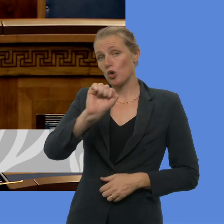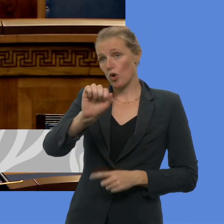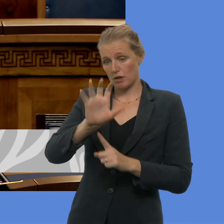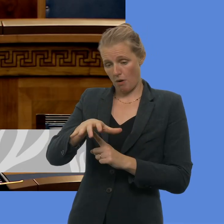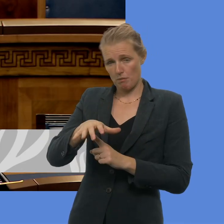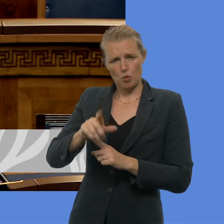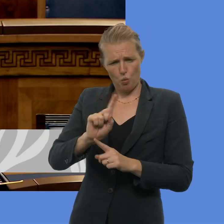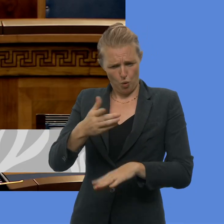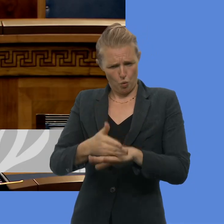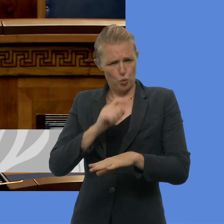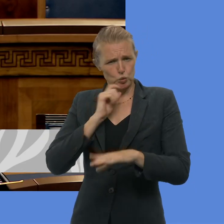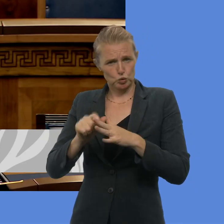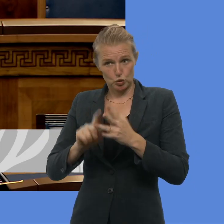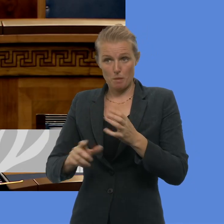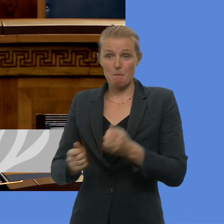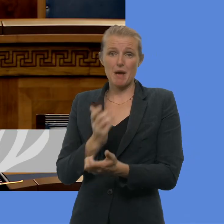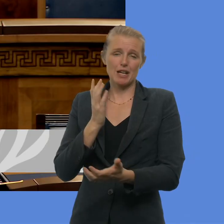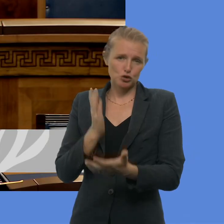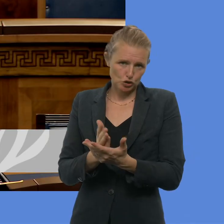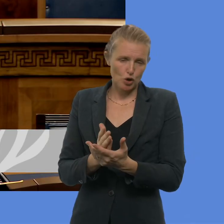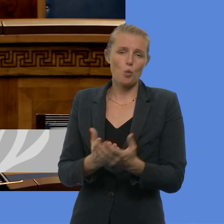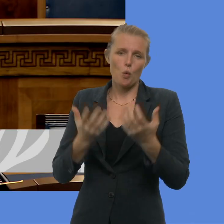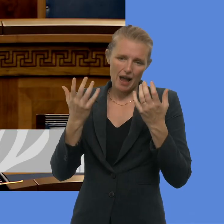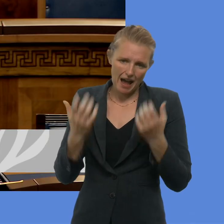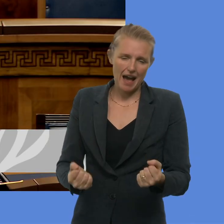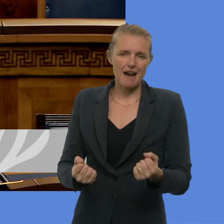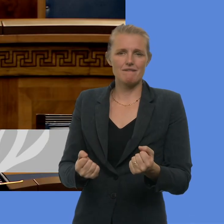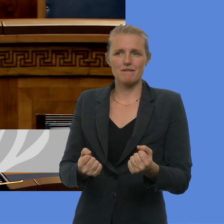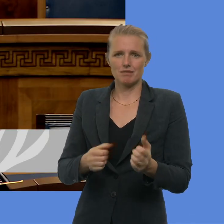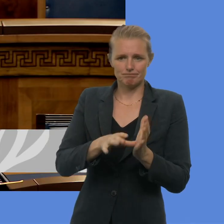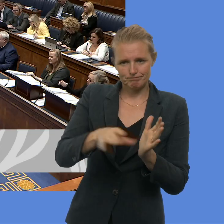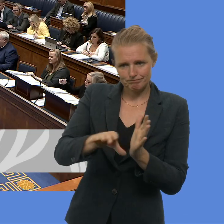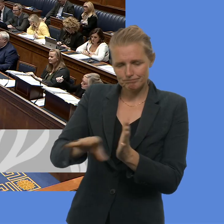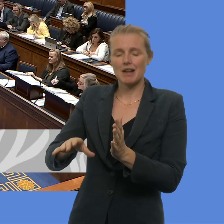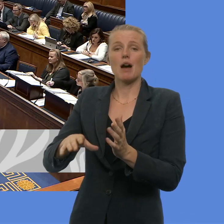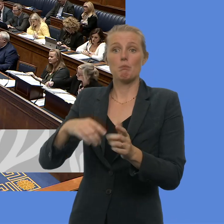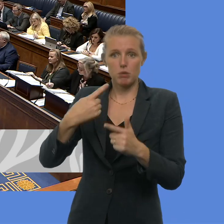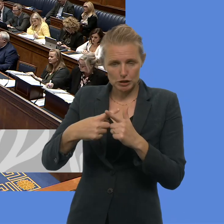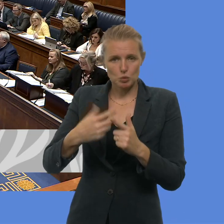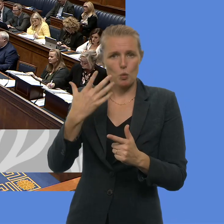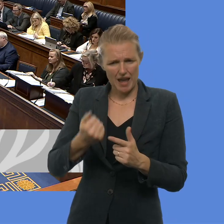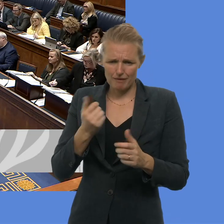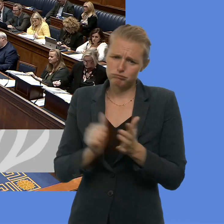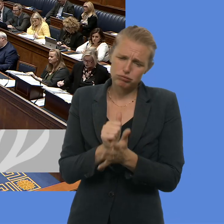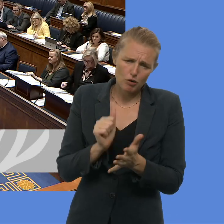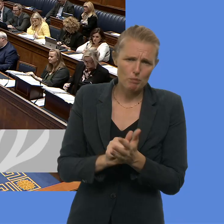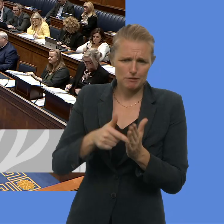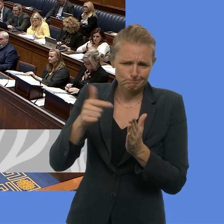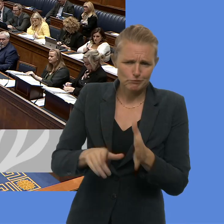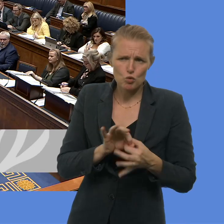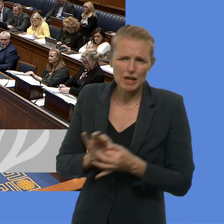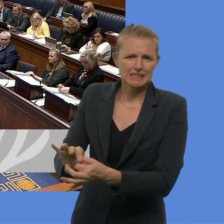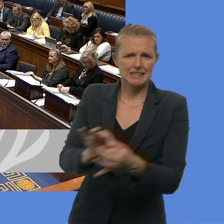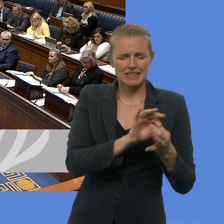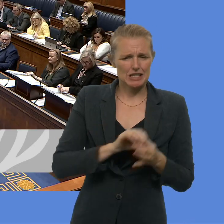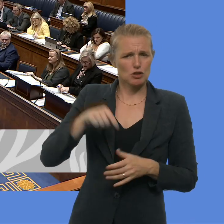ensure that we can see a delivery of sustainable long-term reconciliation on this island? Thank you. Minister. So the member will be